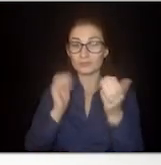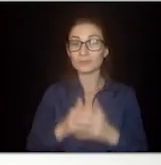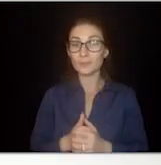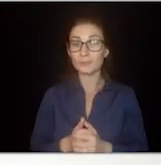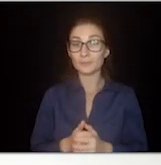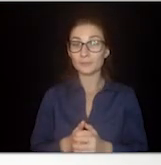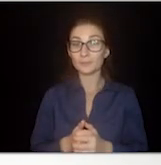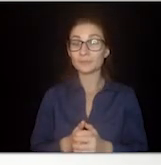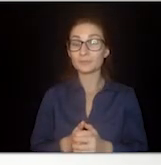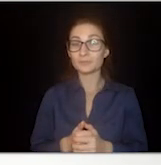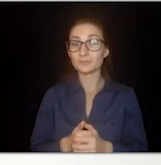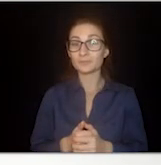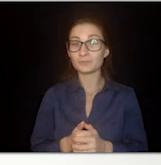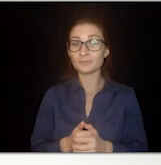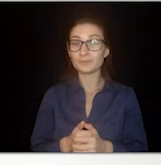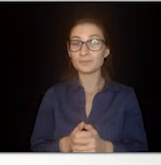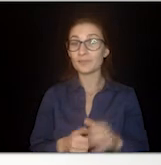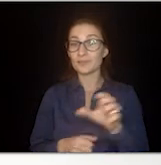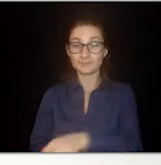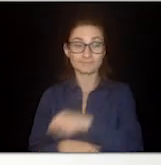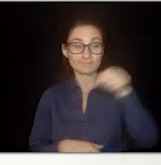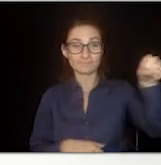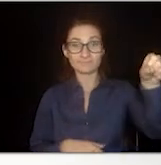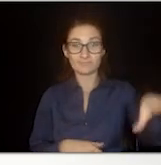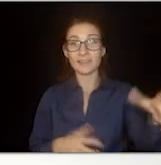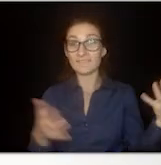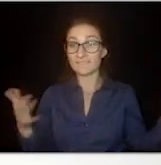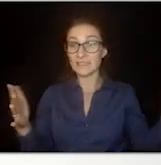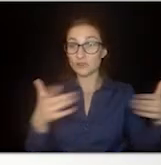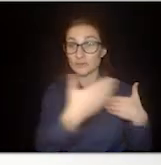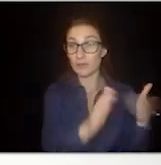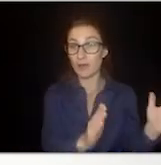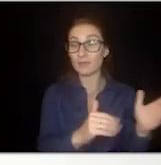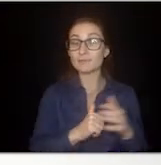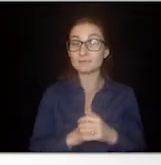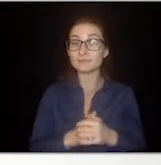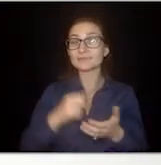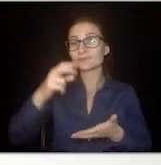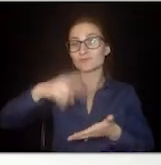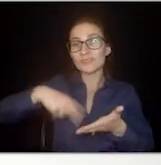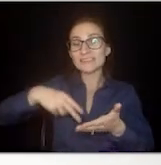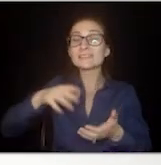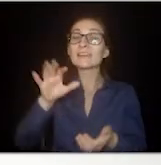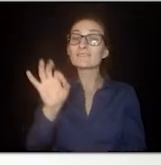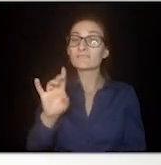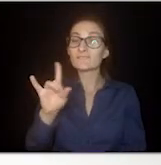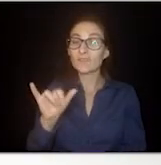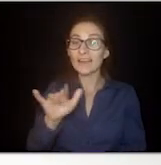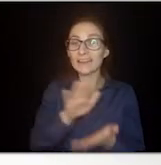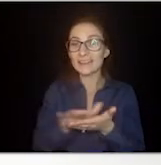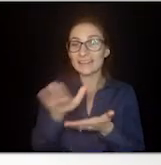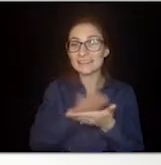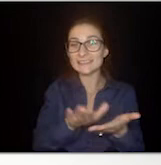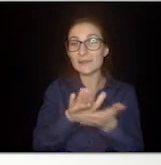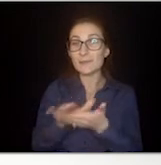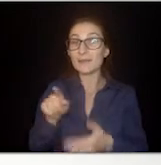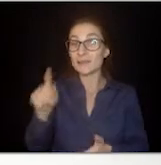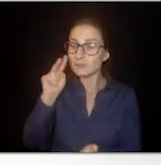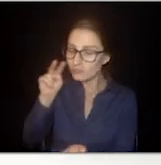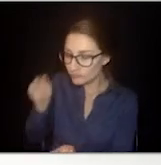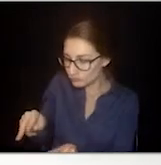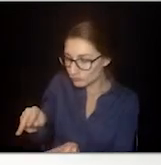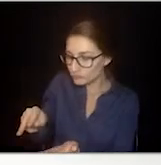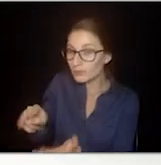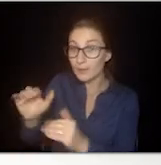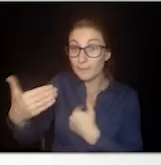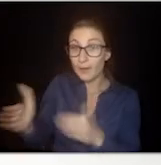book. As the last object is placed in the finished box, Ms. Prey reads, Freddie cleans up, while he looks